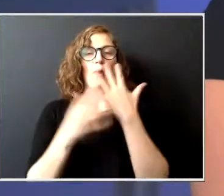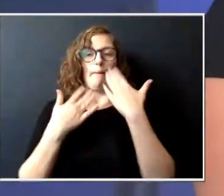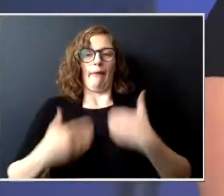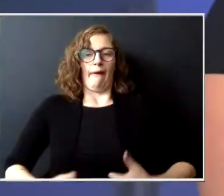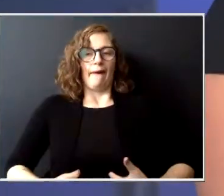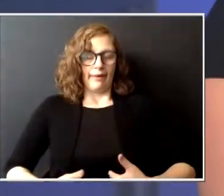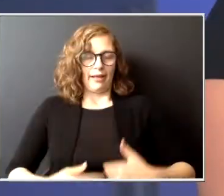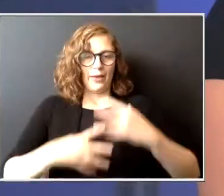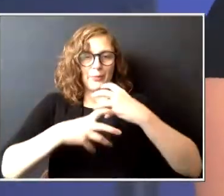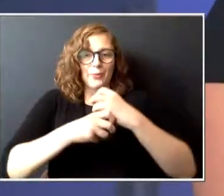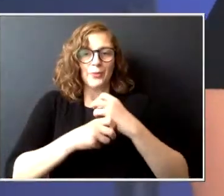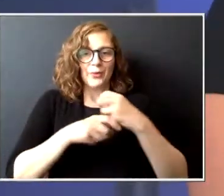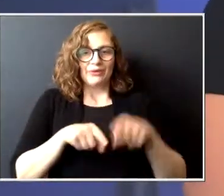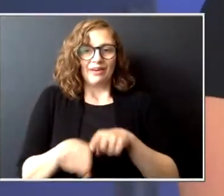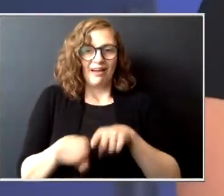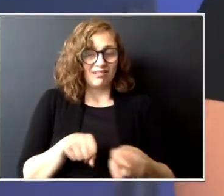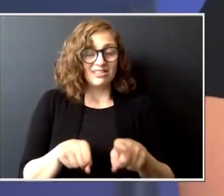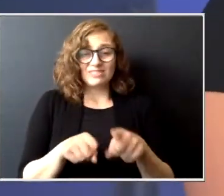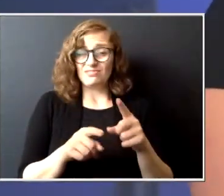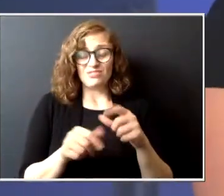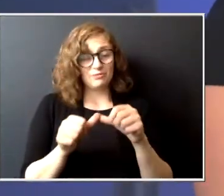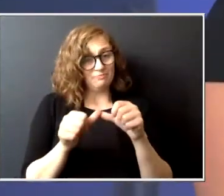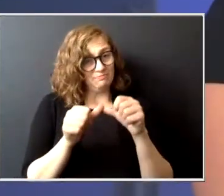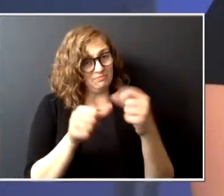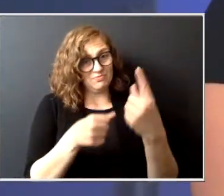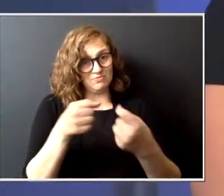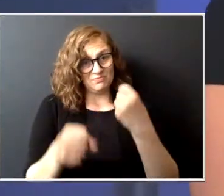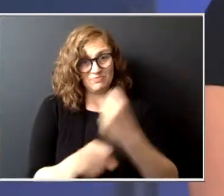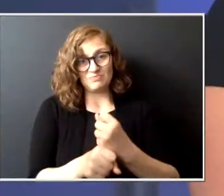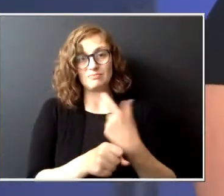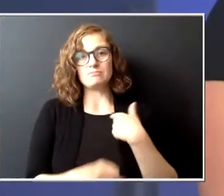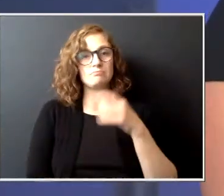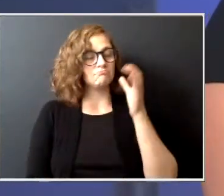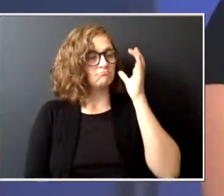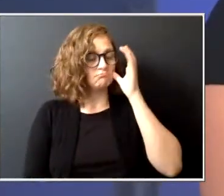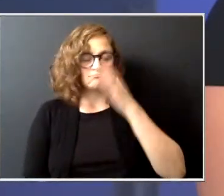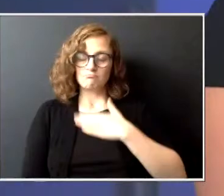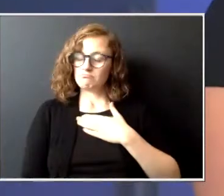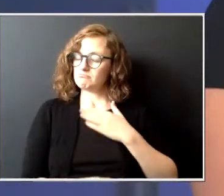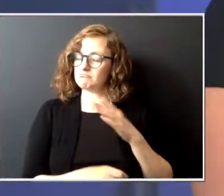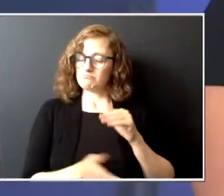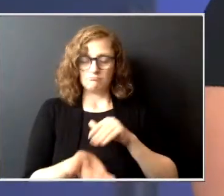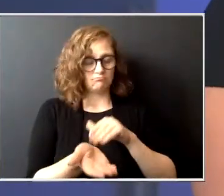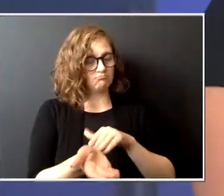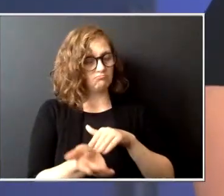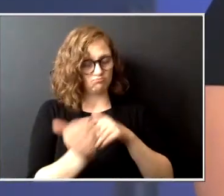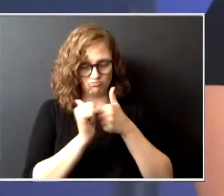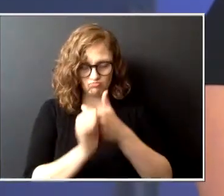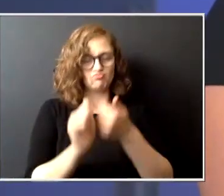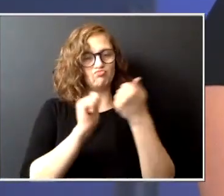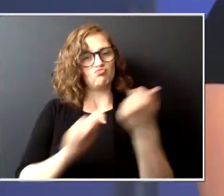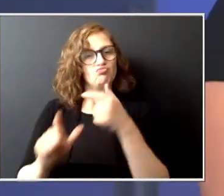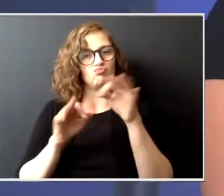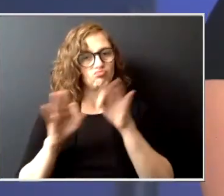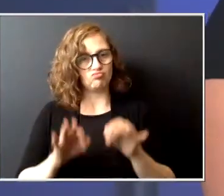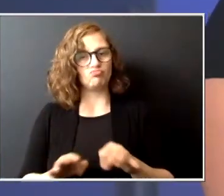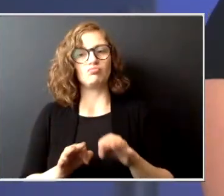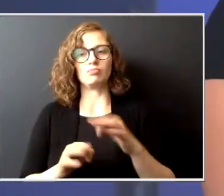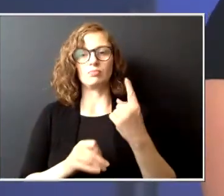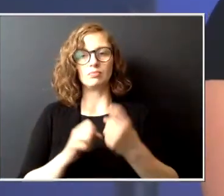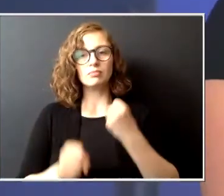Dr. B. I did everything he said to a T for that full year. I did have a little bit of physical therapy just to make sure